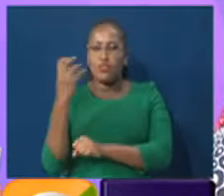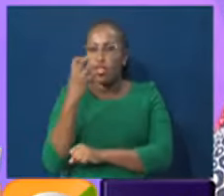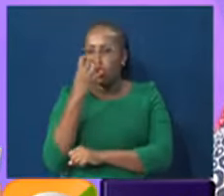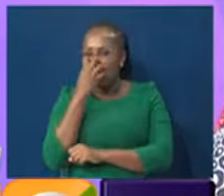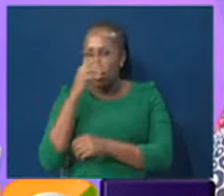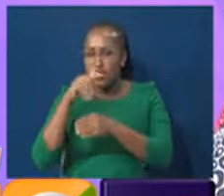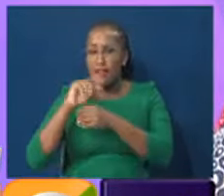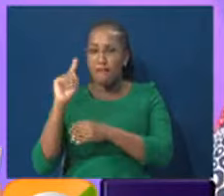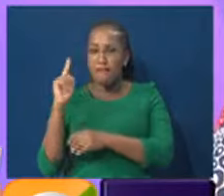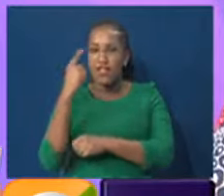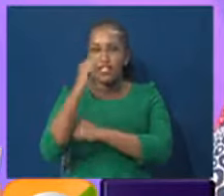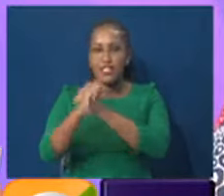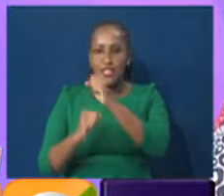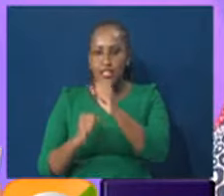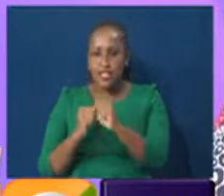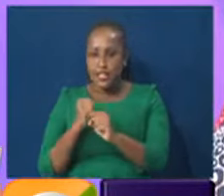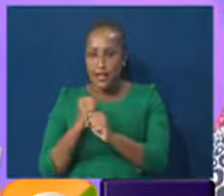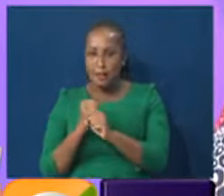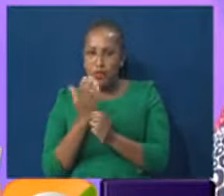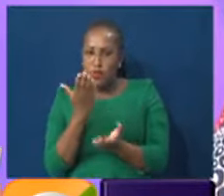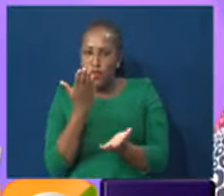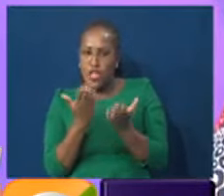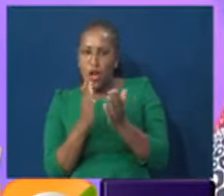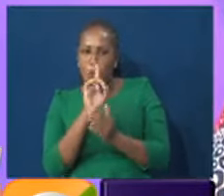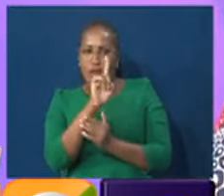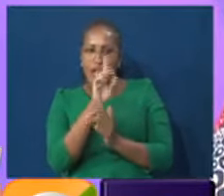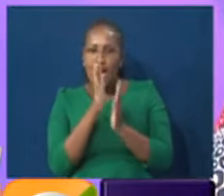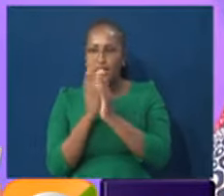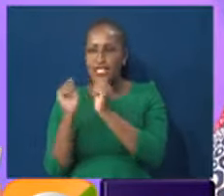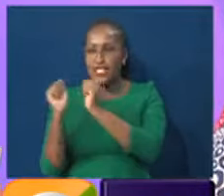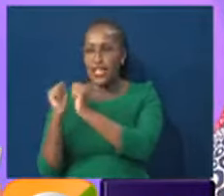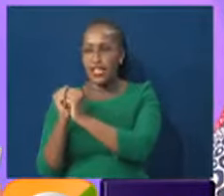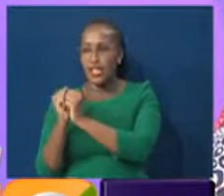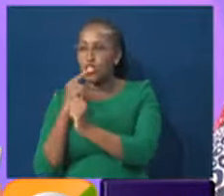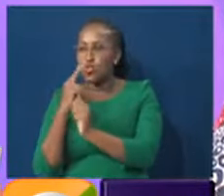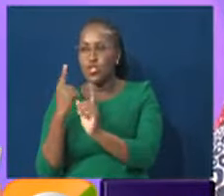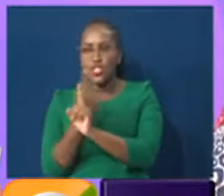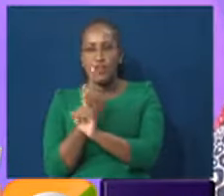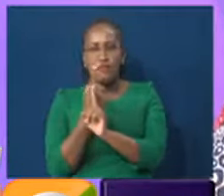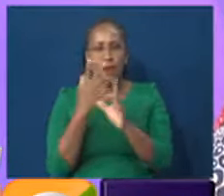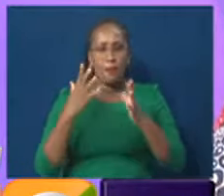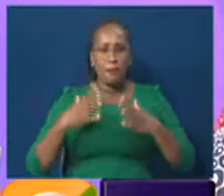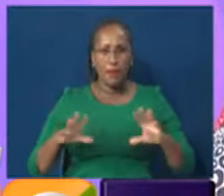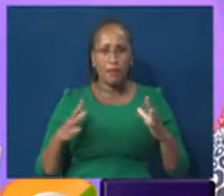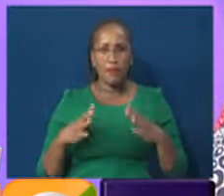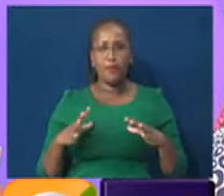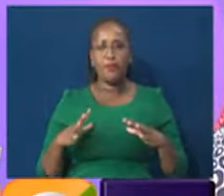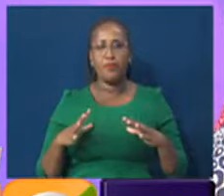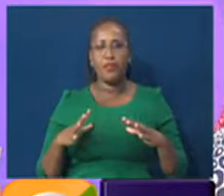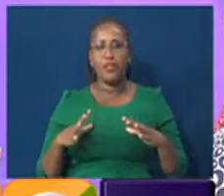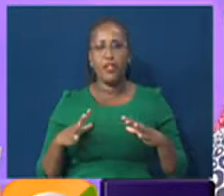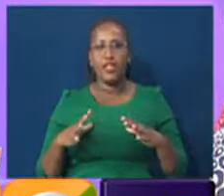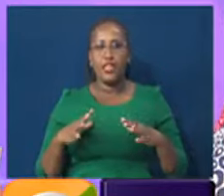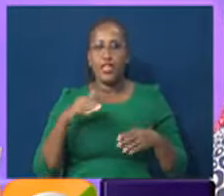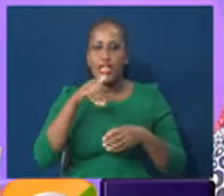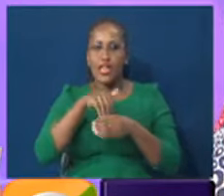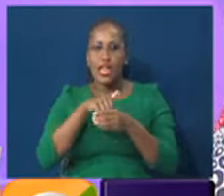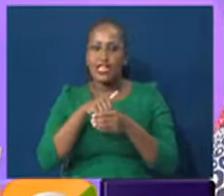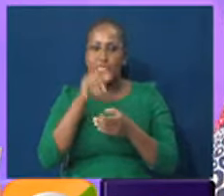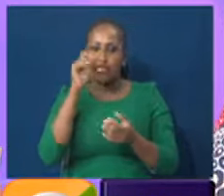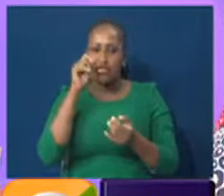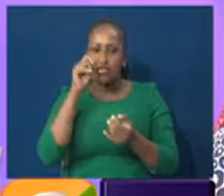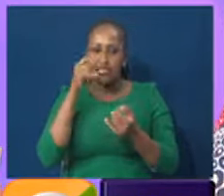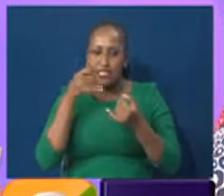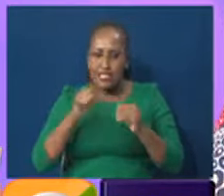his first year, on a scale of 1 to 10. And so different people on the sample of 1,000 gave